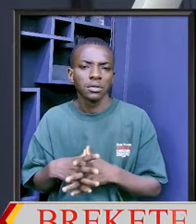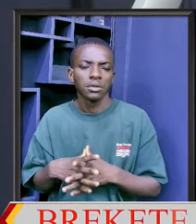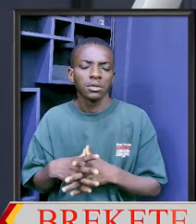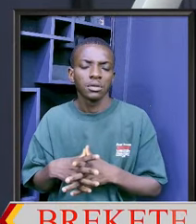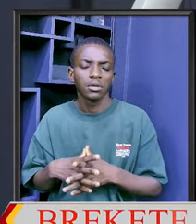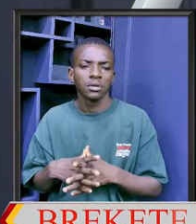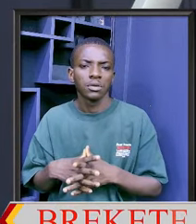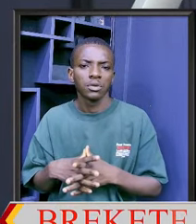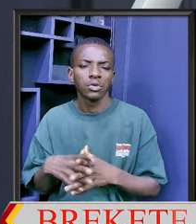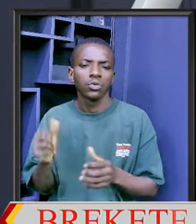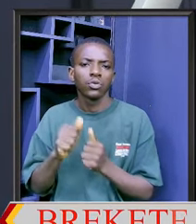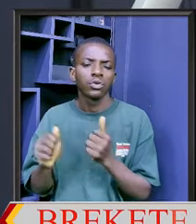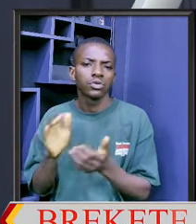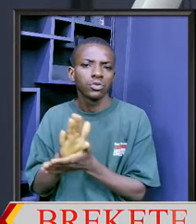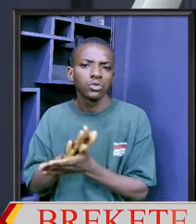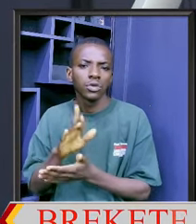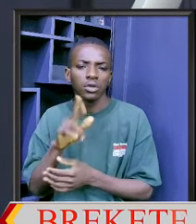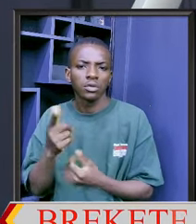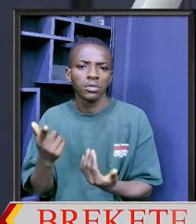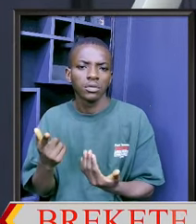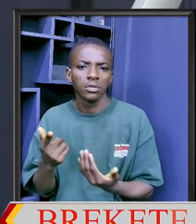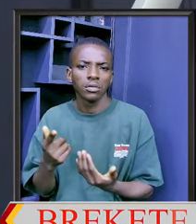sorry, sir. Which school you there?